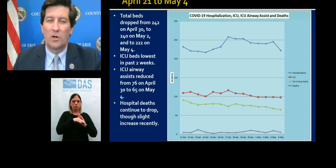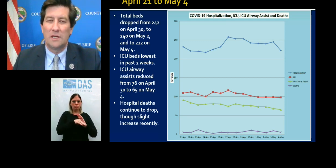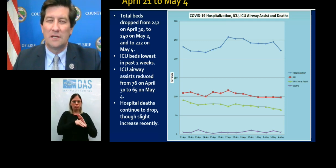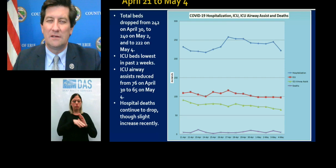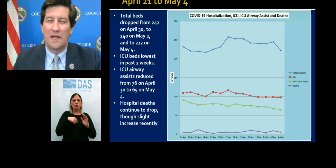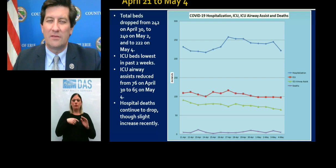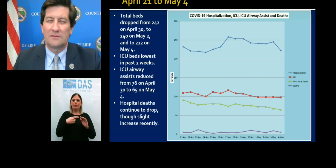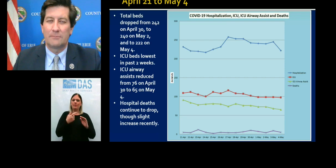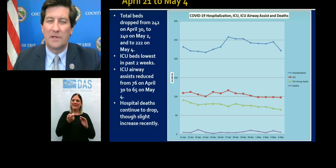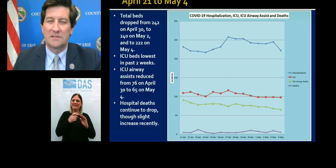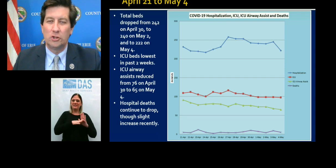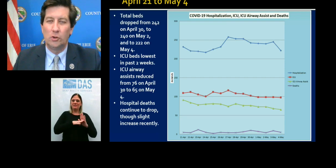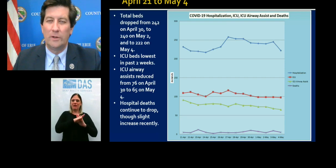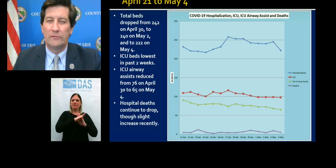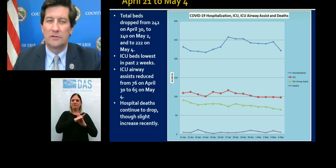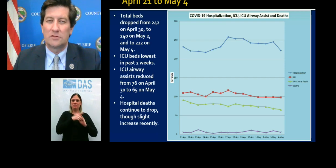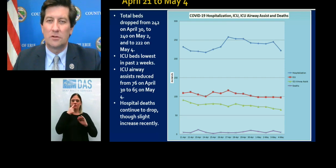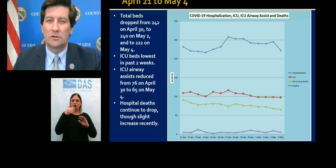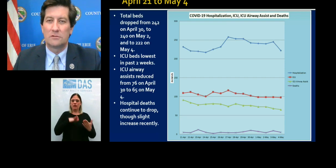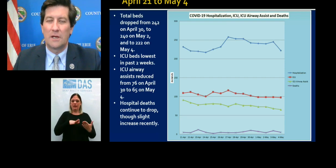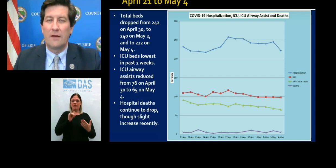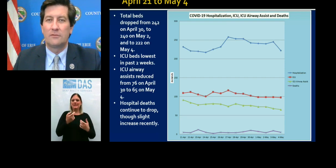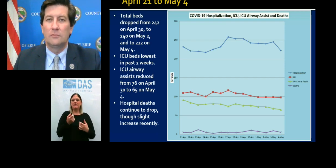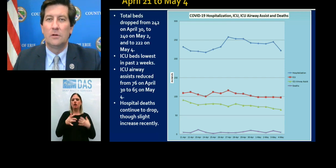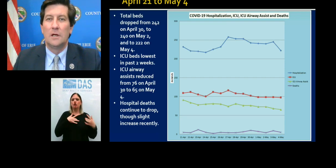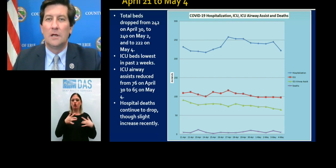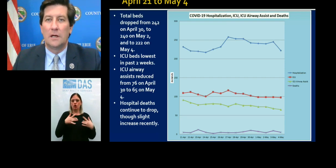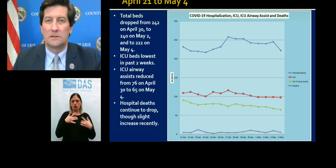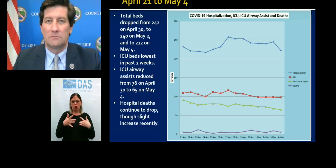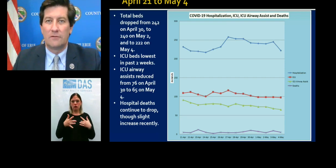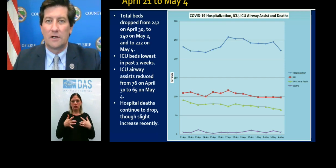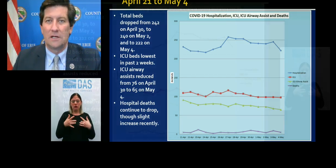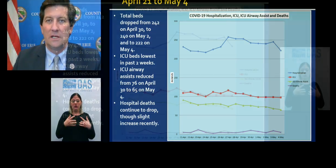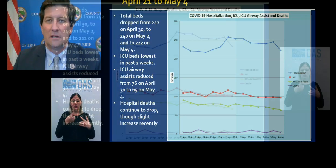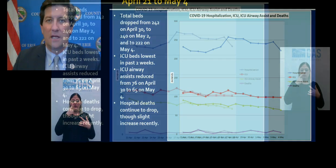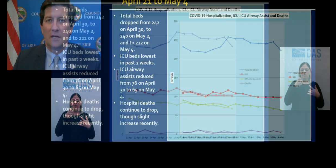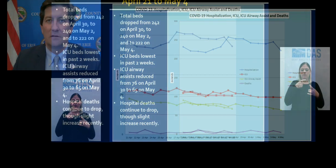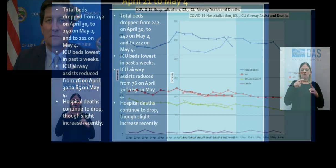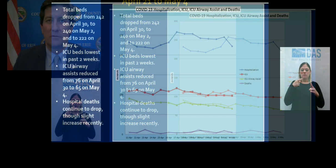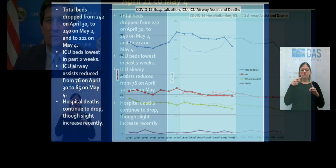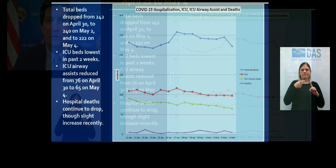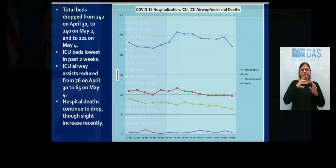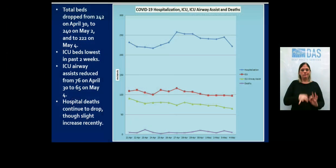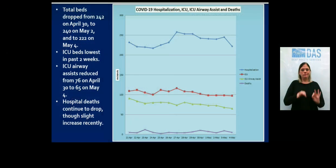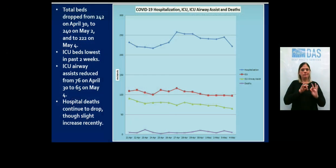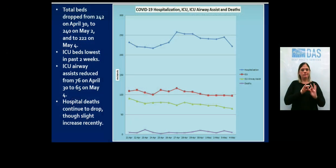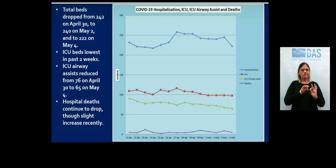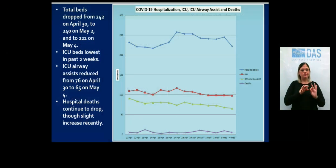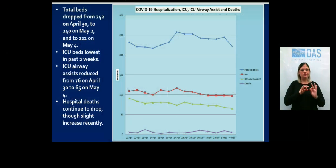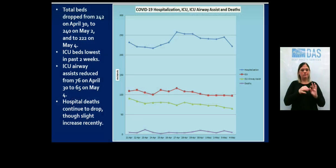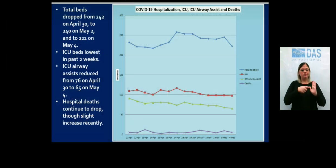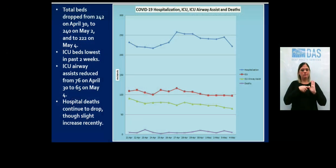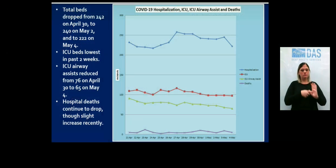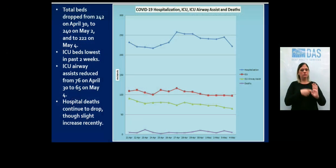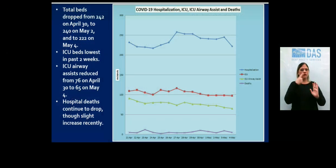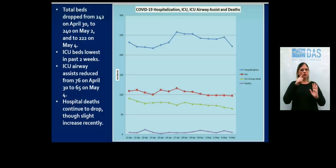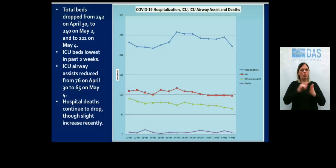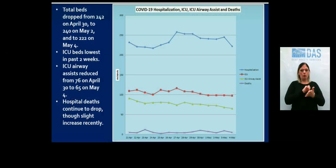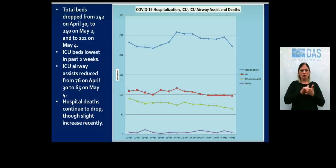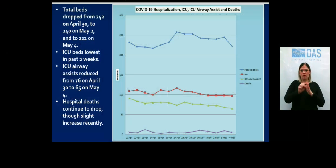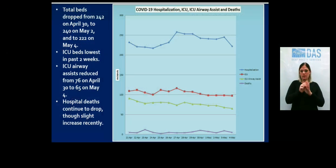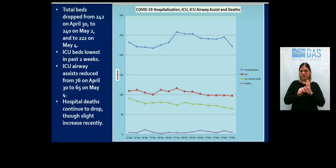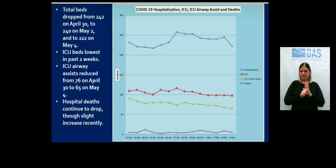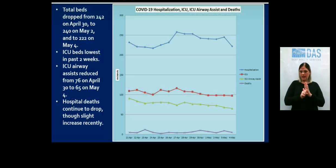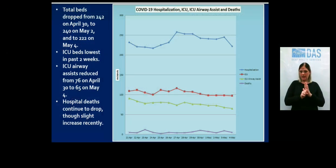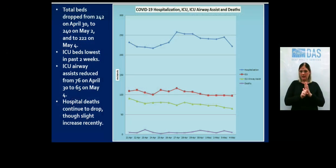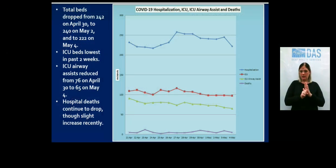a spike in deaths. That's a little bit of concern because we have to, as one of our key indicators for New York State,